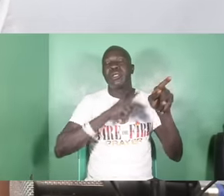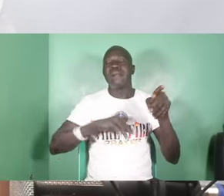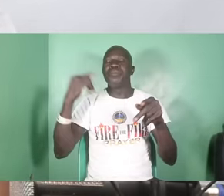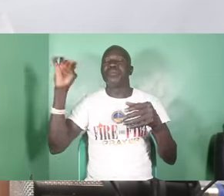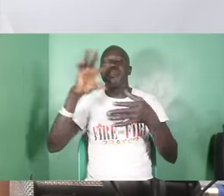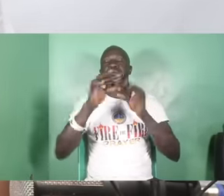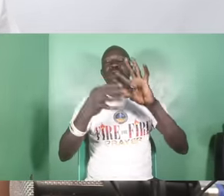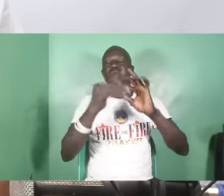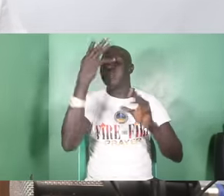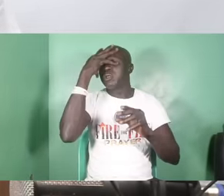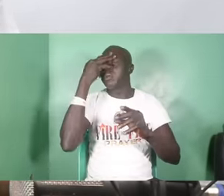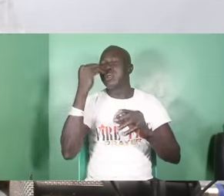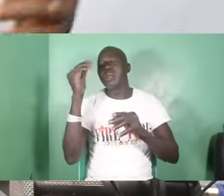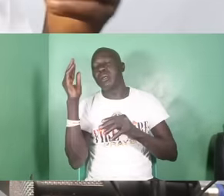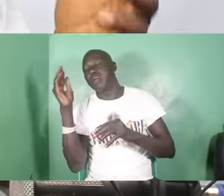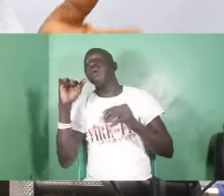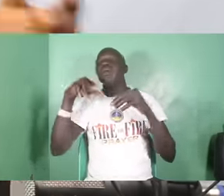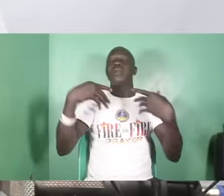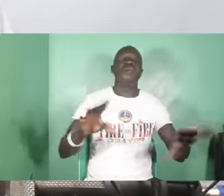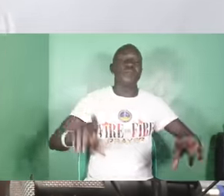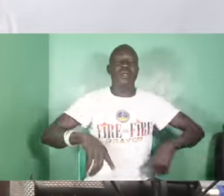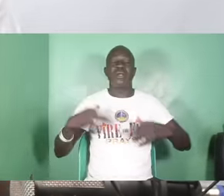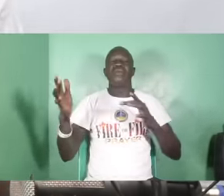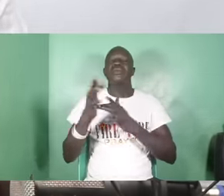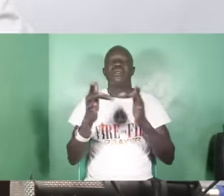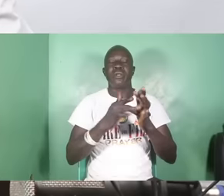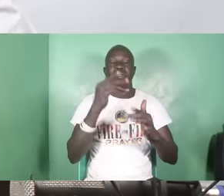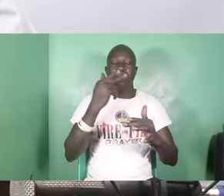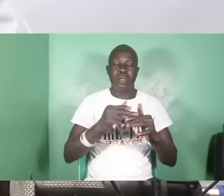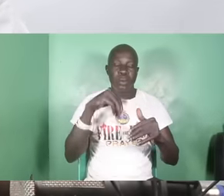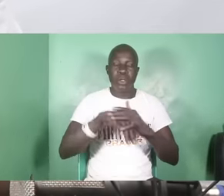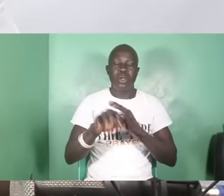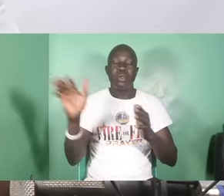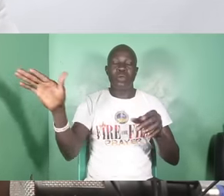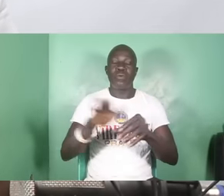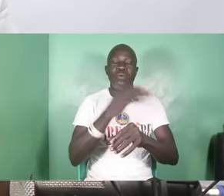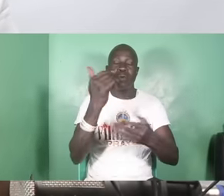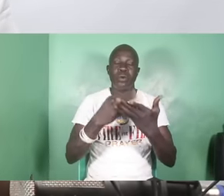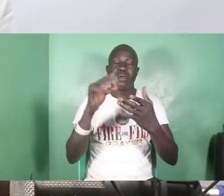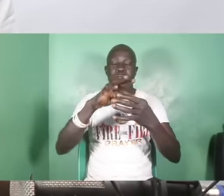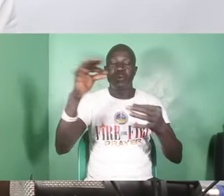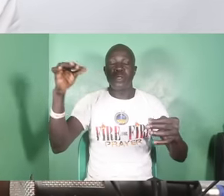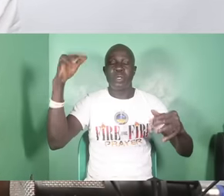o wa mi o gbe the priest are sleeping on fire yes amen in the line